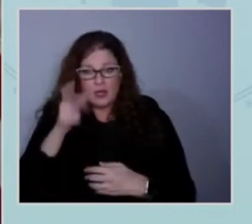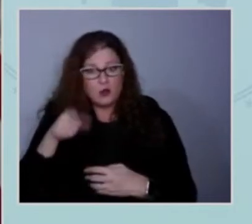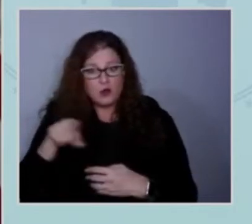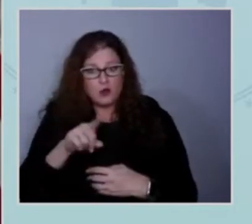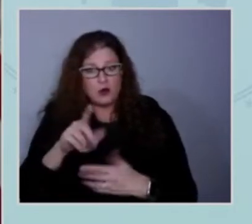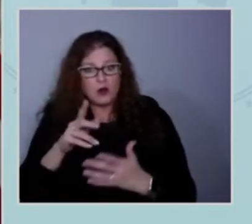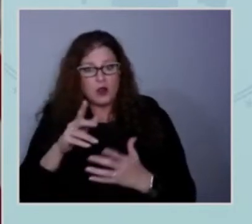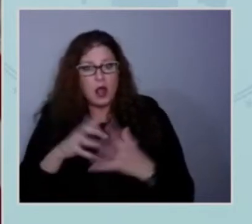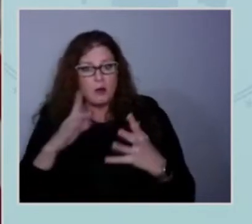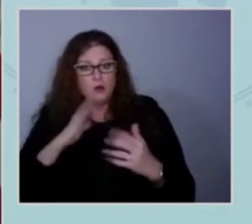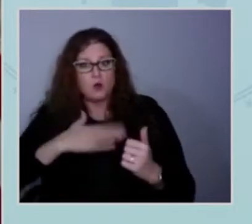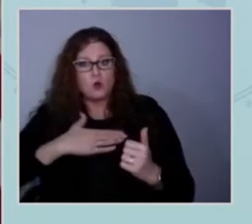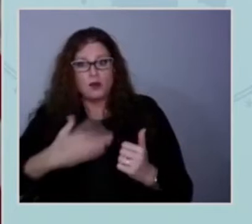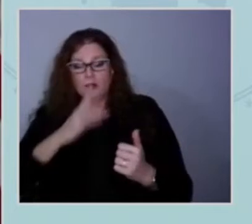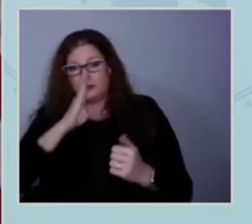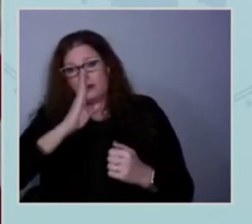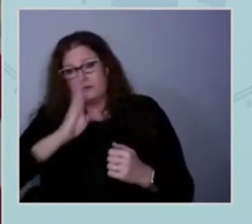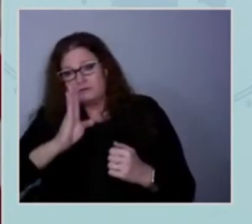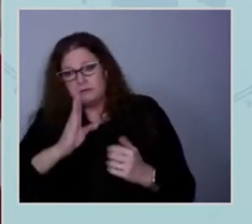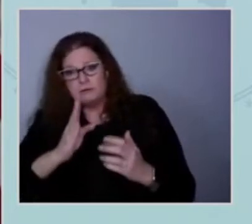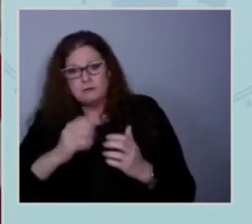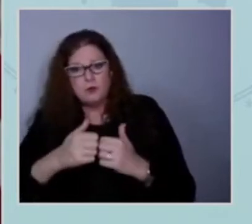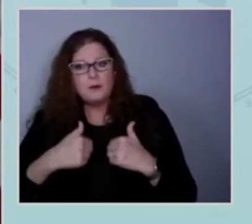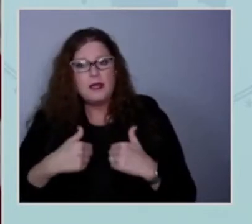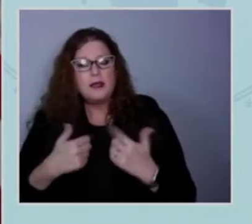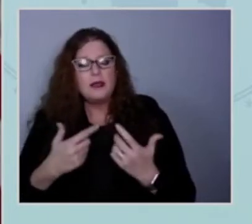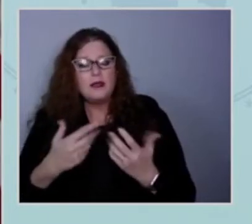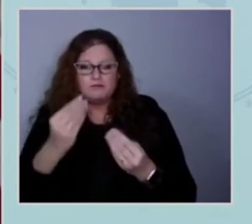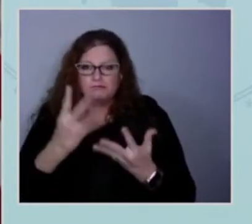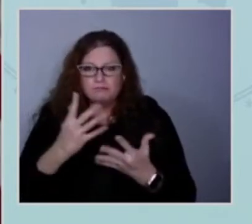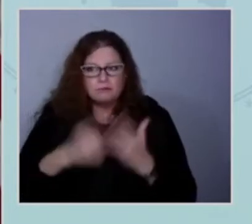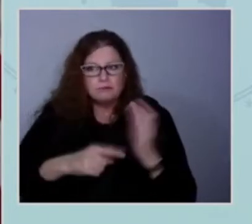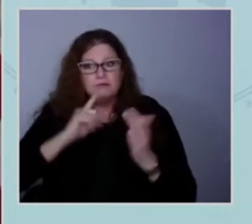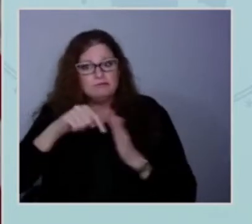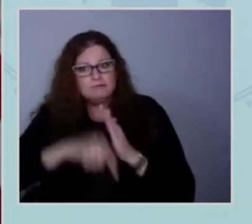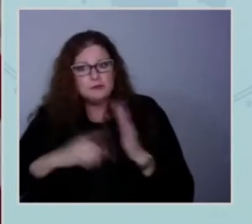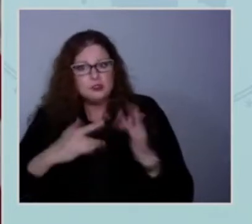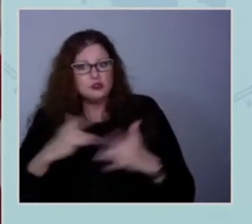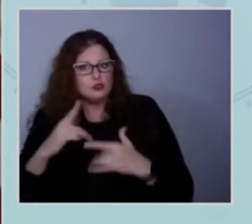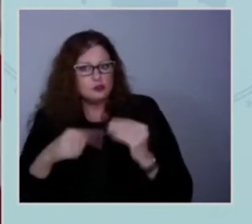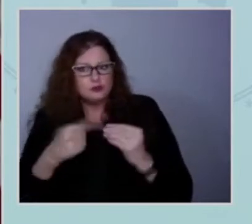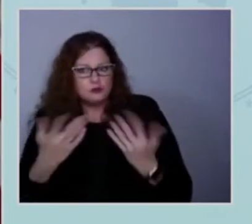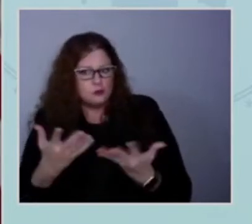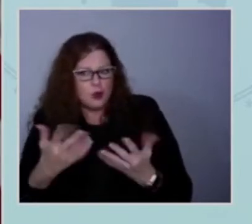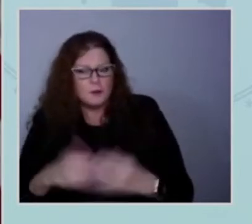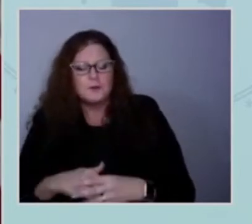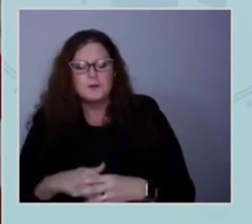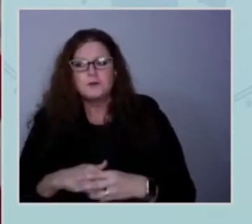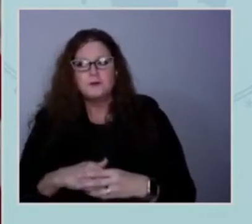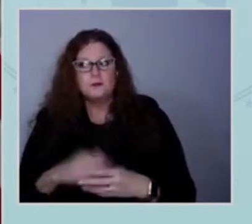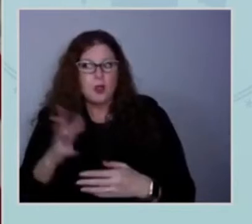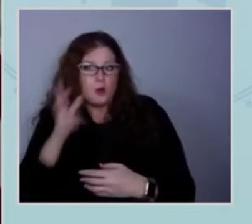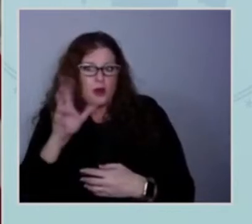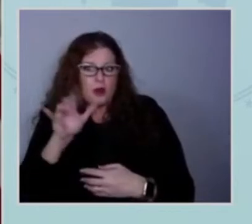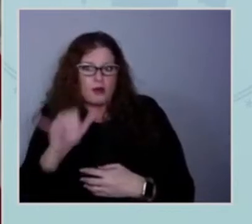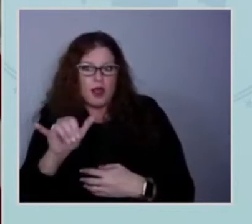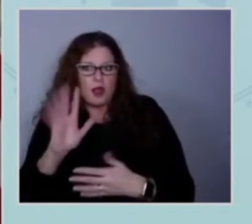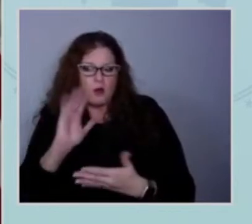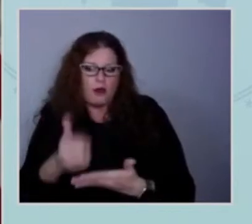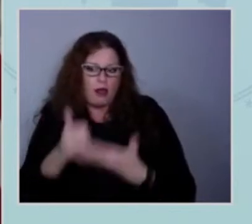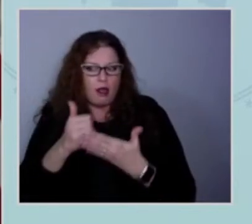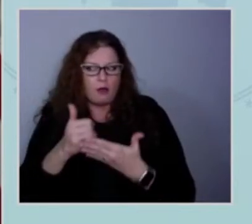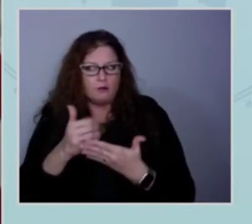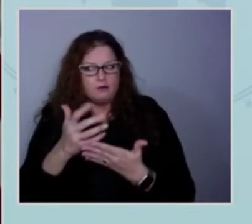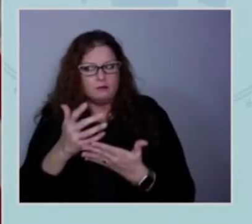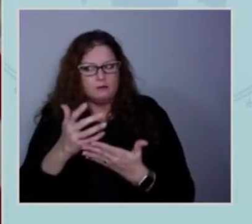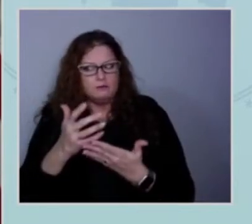differently. And I want to hear, if you, to the extent you're willing to be straightforward with me and tell me about what your real deep